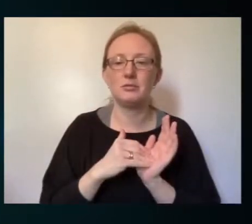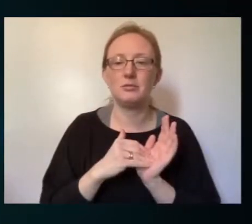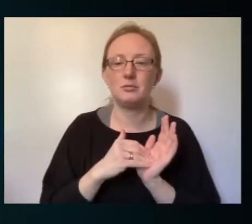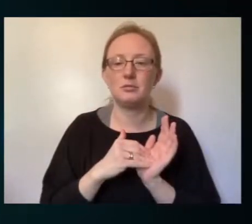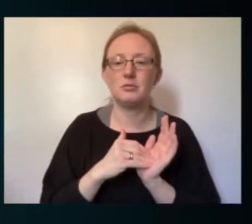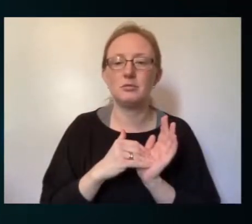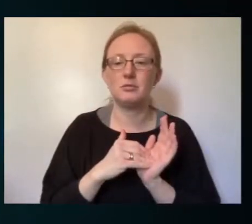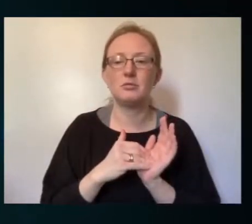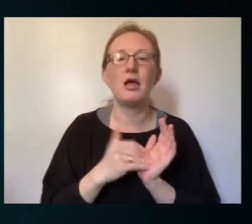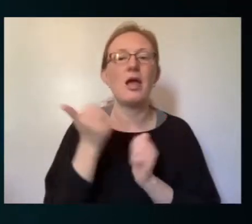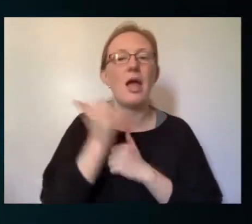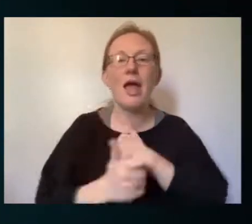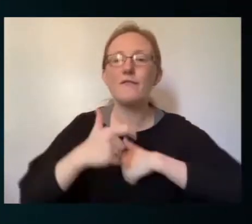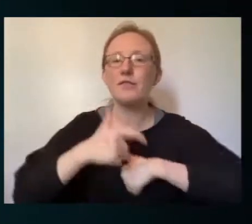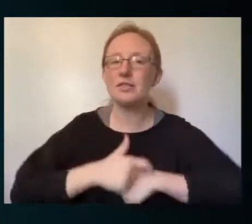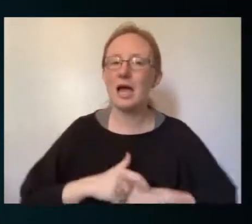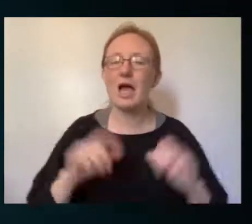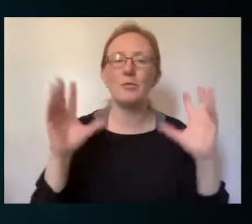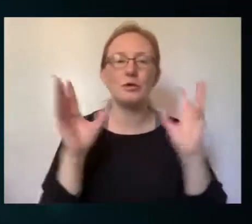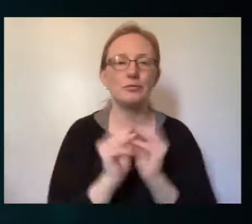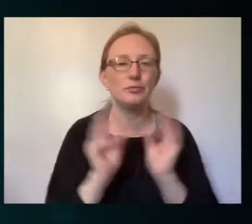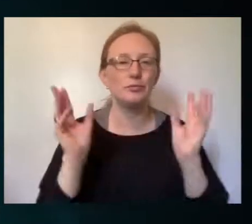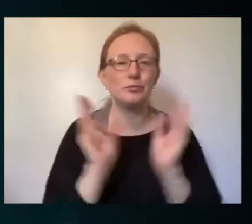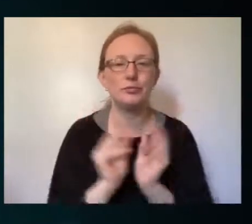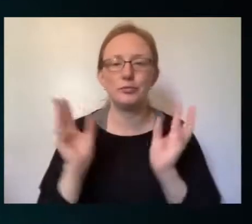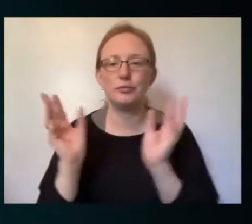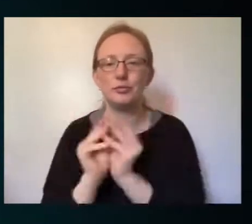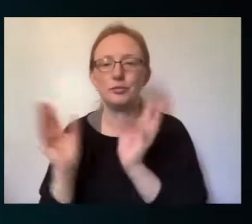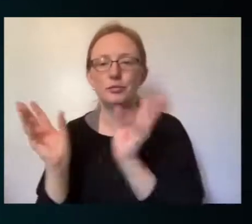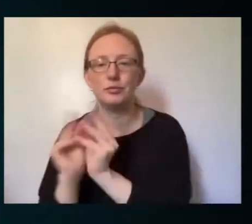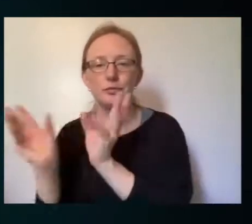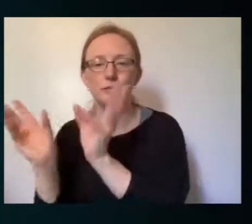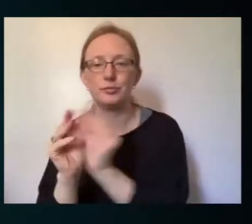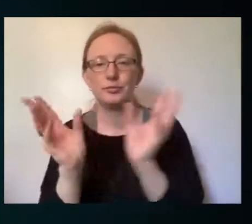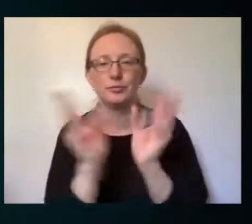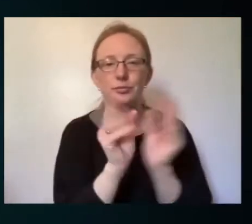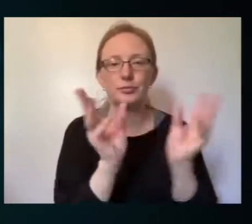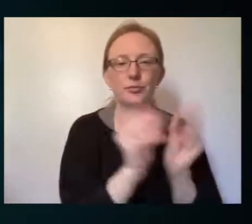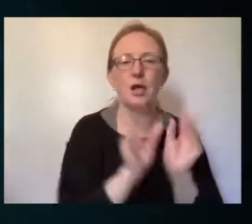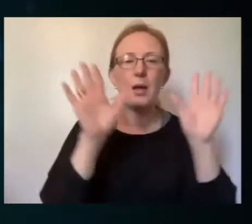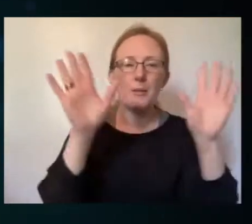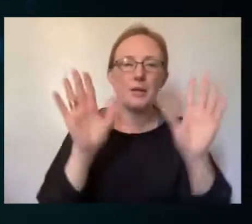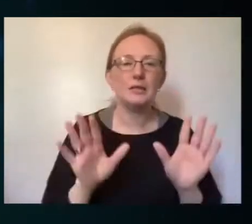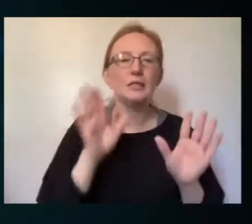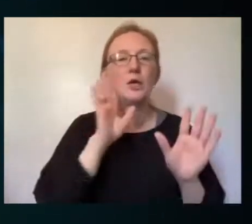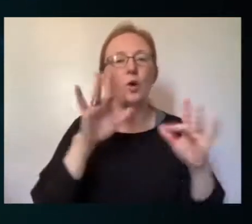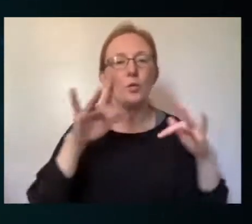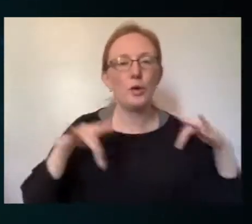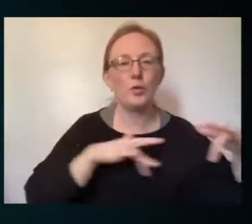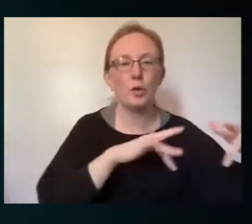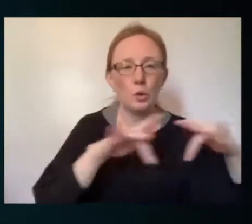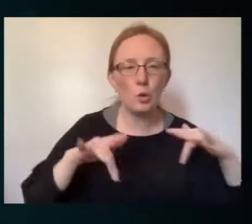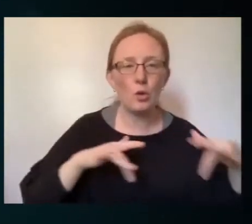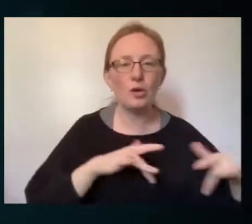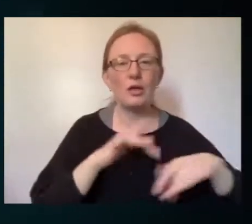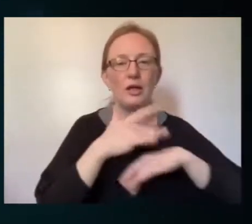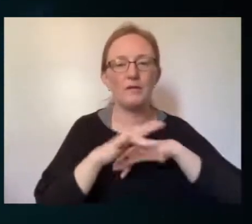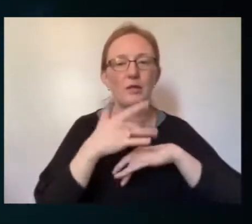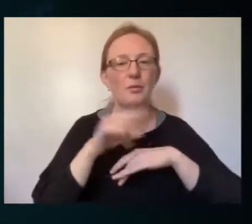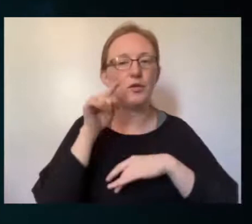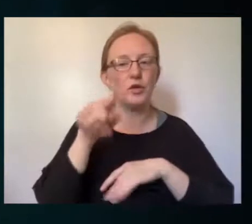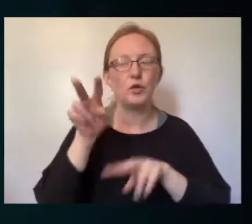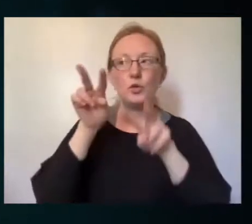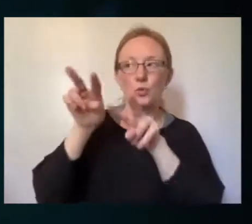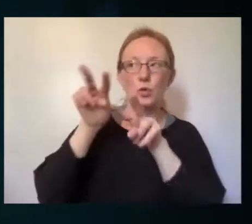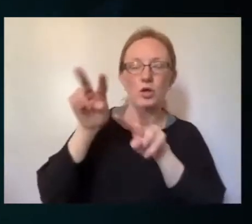every single session of these equity talks will be written up, and there will be recording available for you to check out